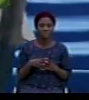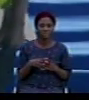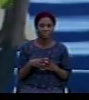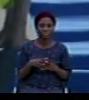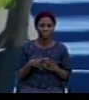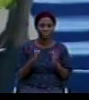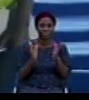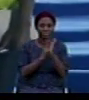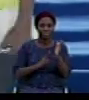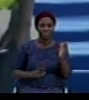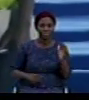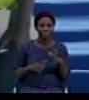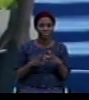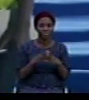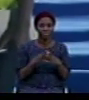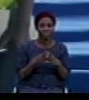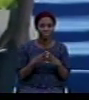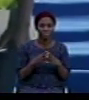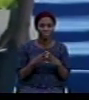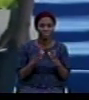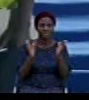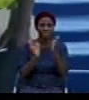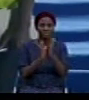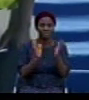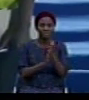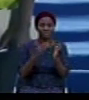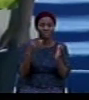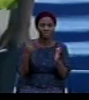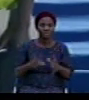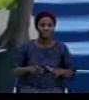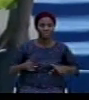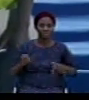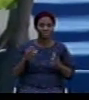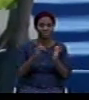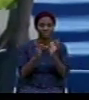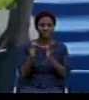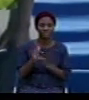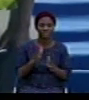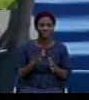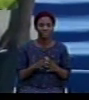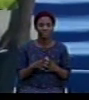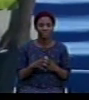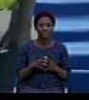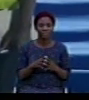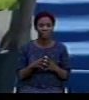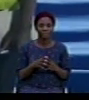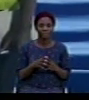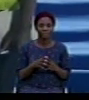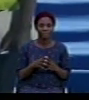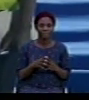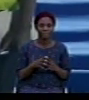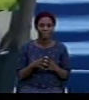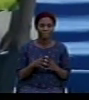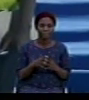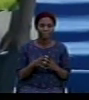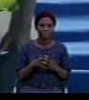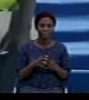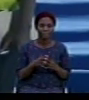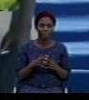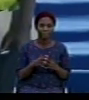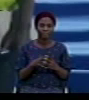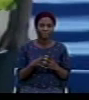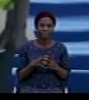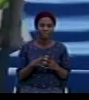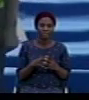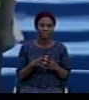Praise the Lord. Praise the living Jesus. My name is Adekombi Omoumi. I'm from Babanla